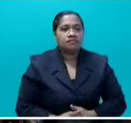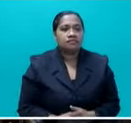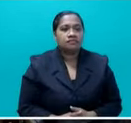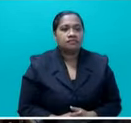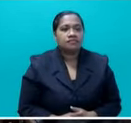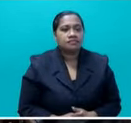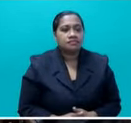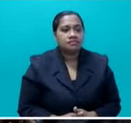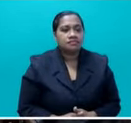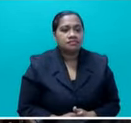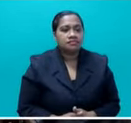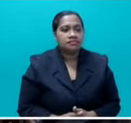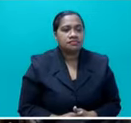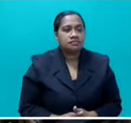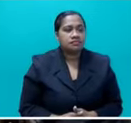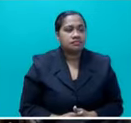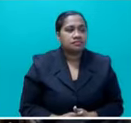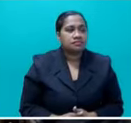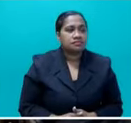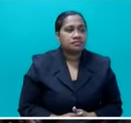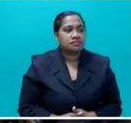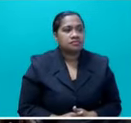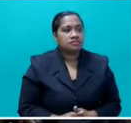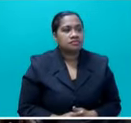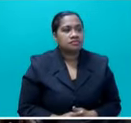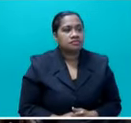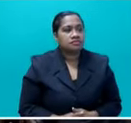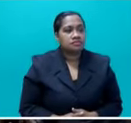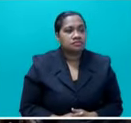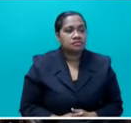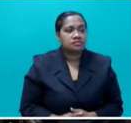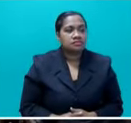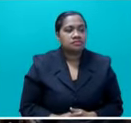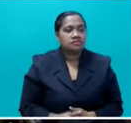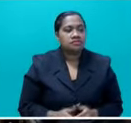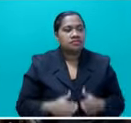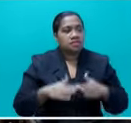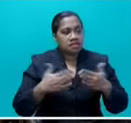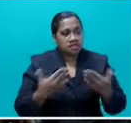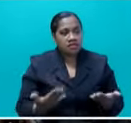Honorable, I'll give the floor now to the right of reply.